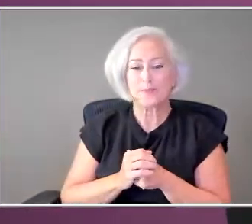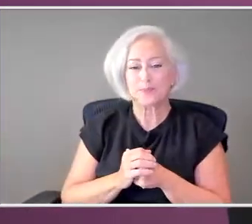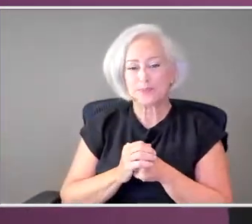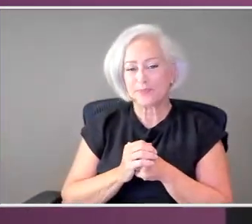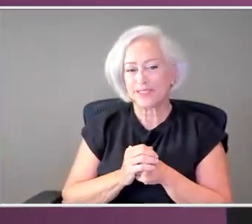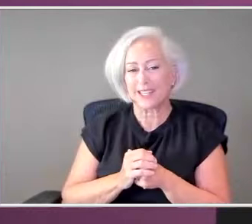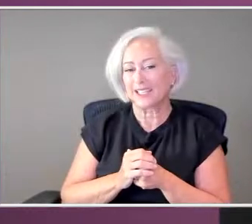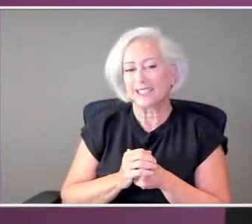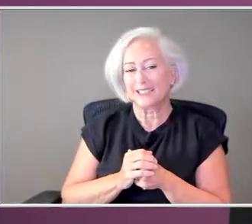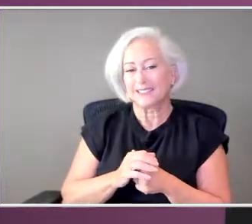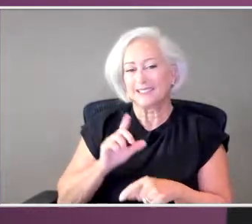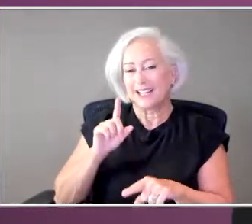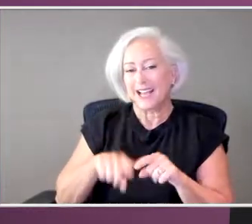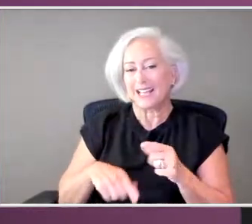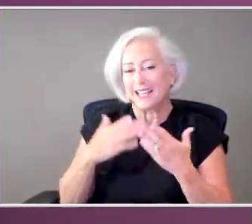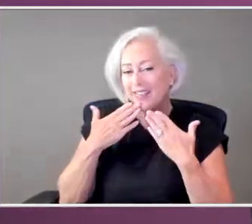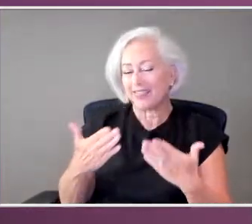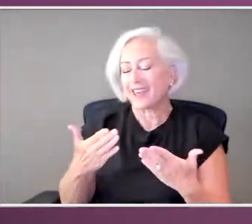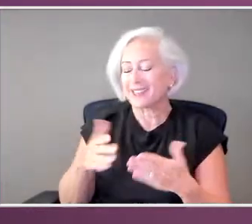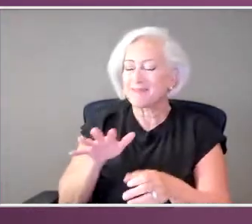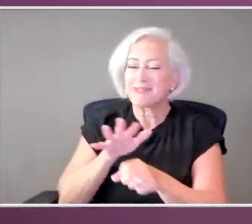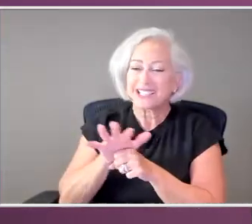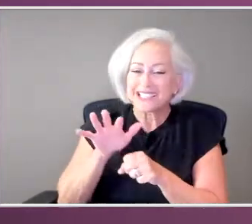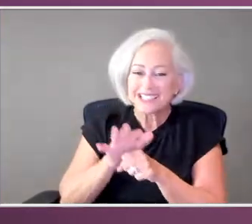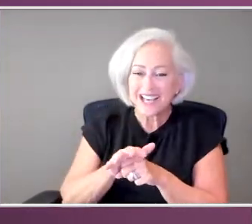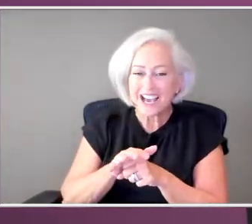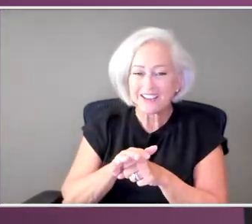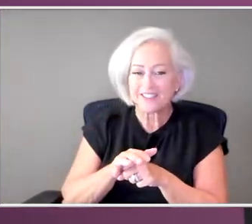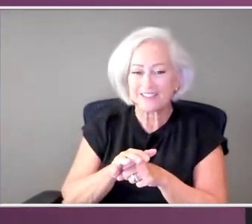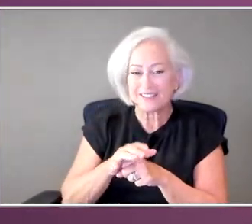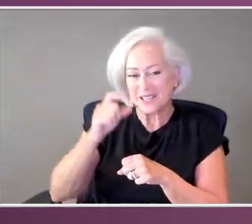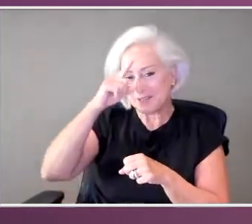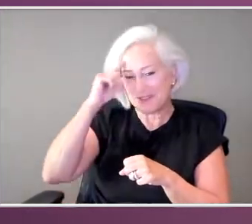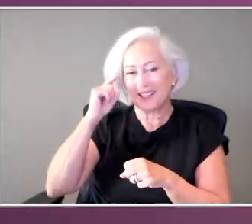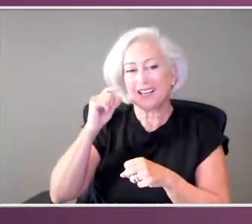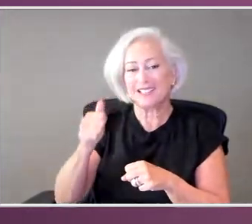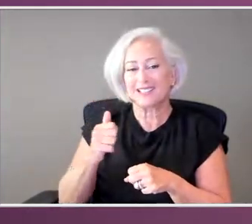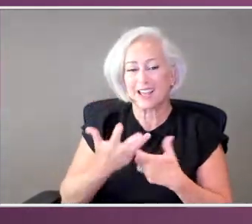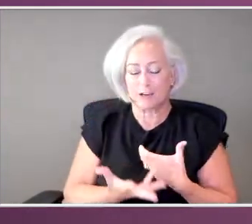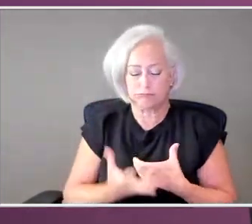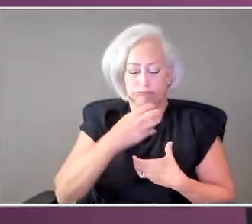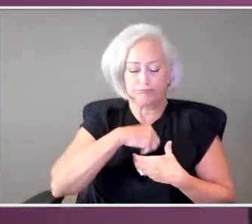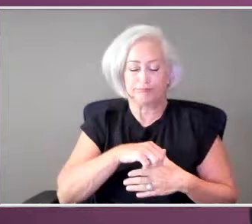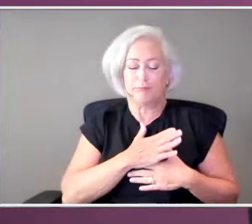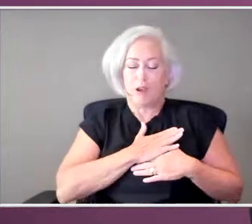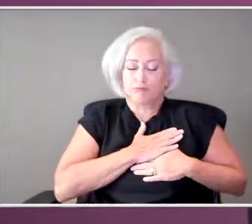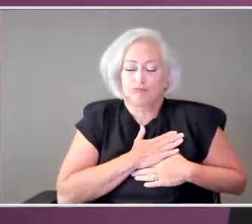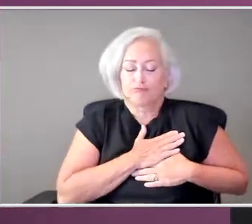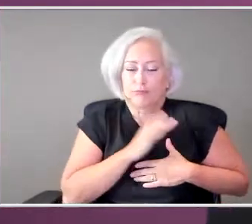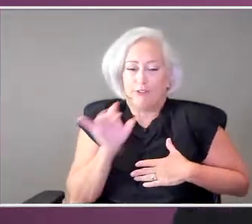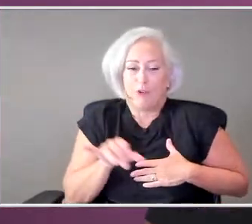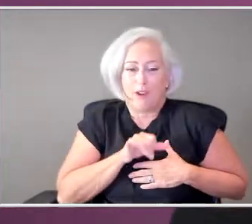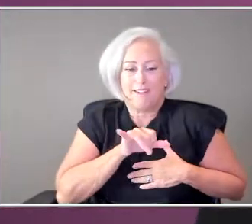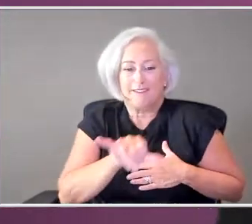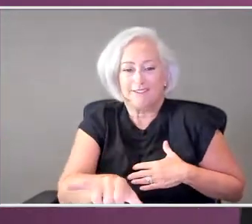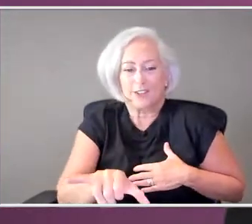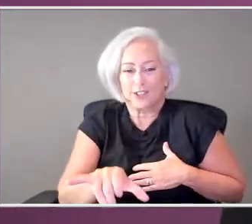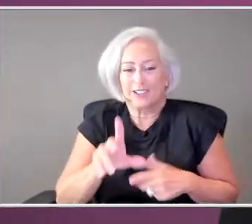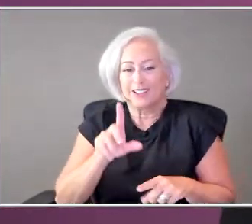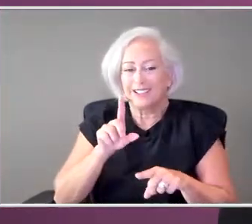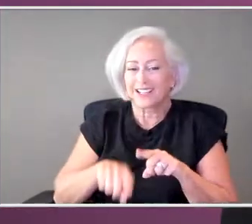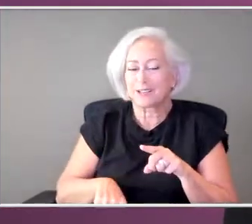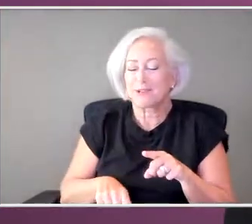can't thank you guys enough, because you are just part of my heart forever, and I could not be more